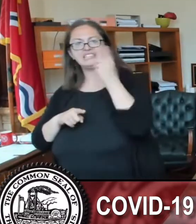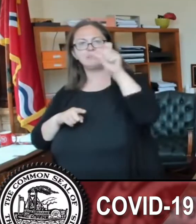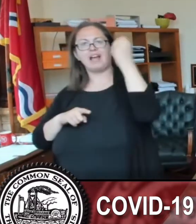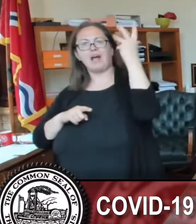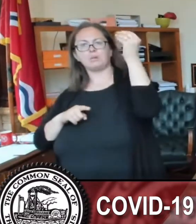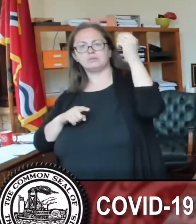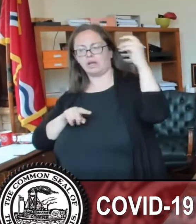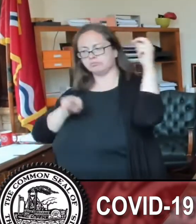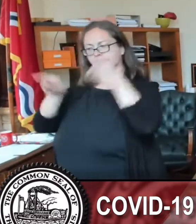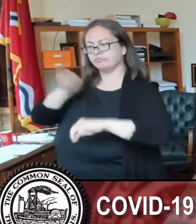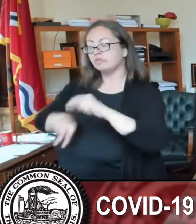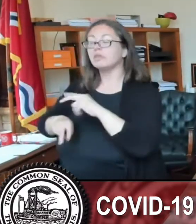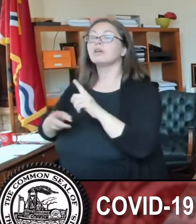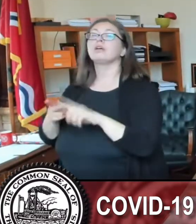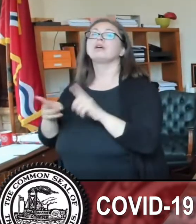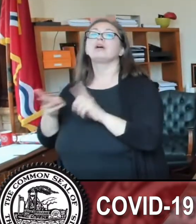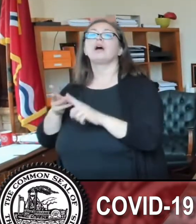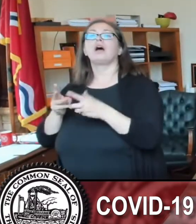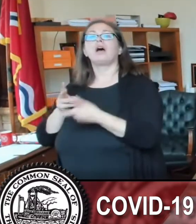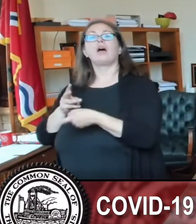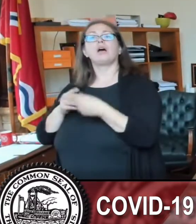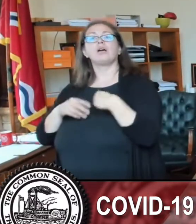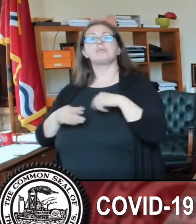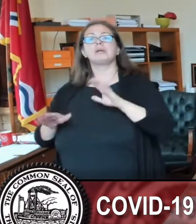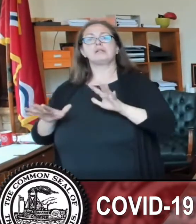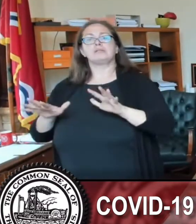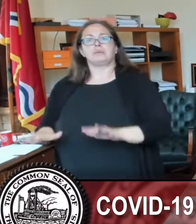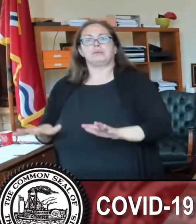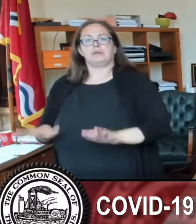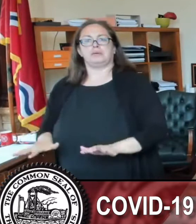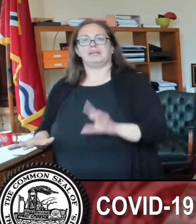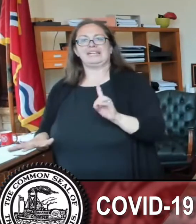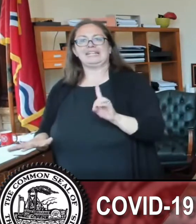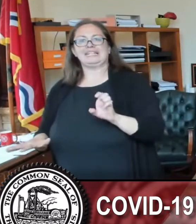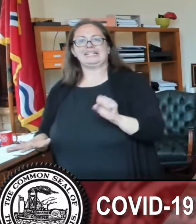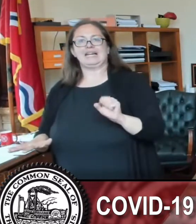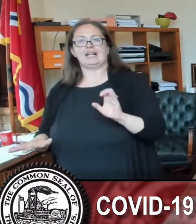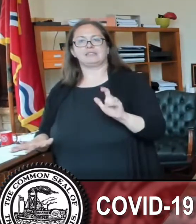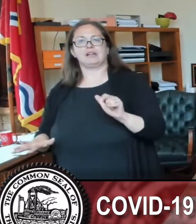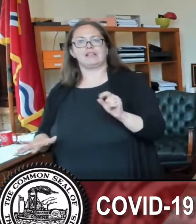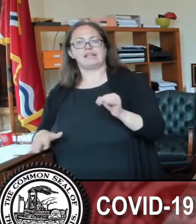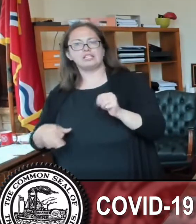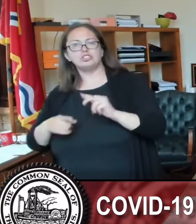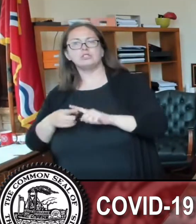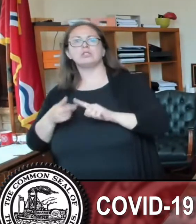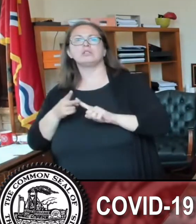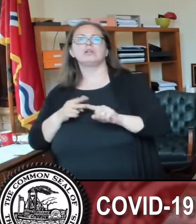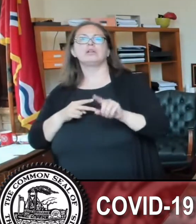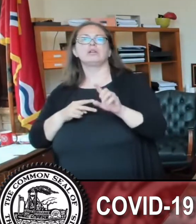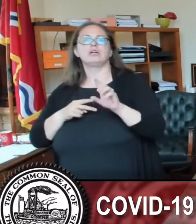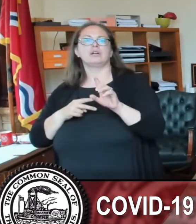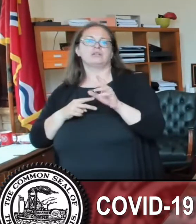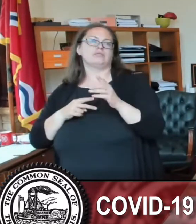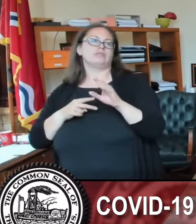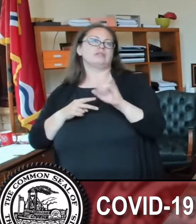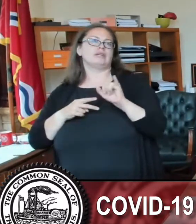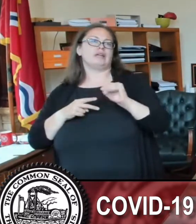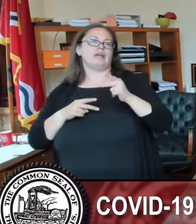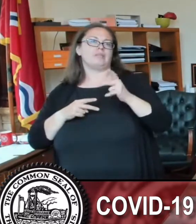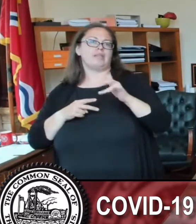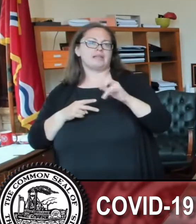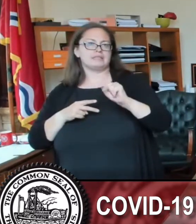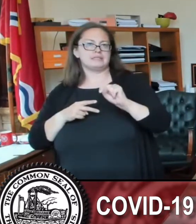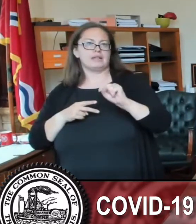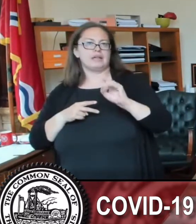It's about de-escalation. It's about implicit bias training and racial equity training.